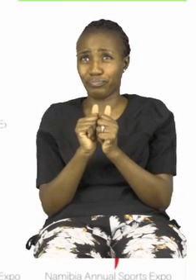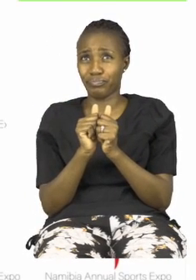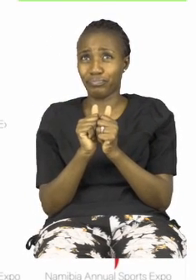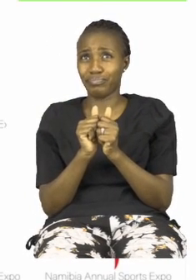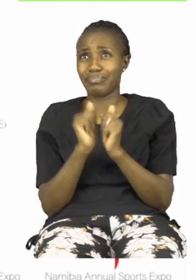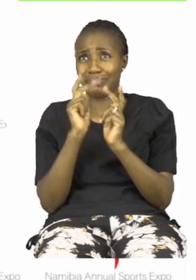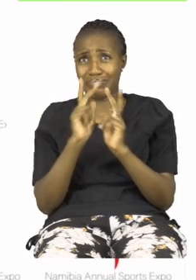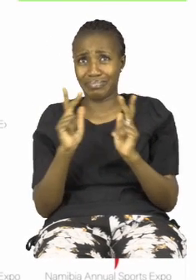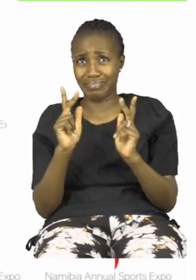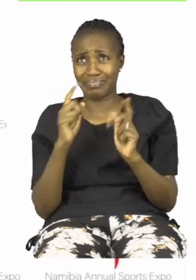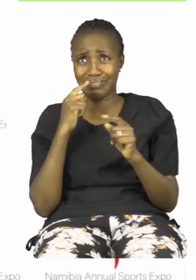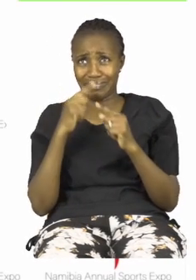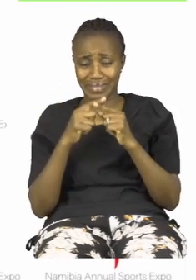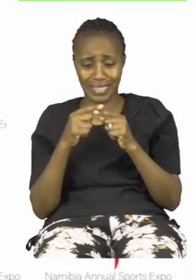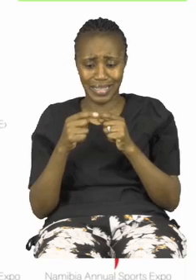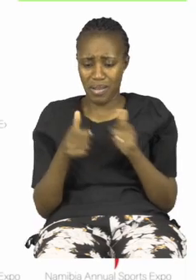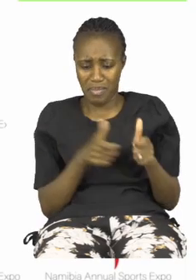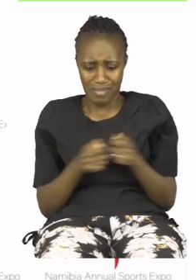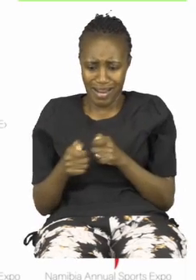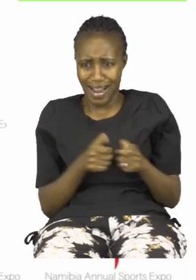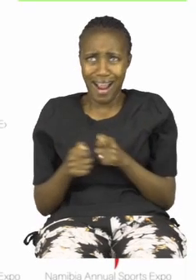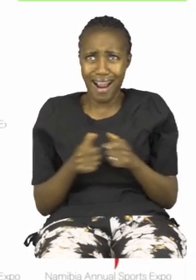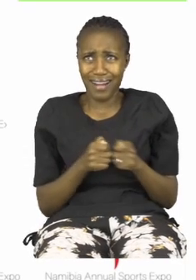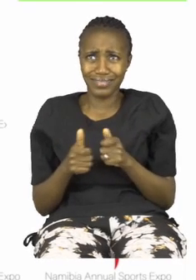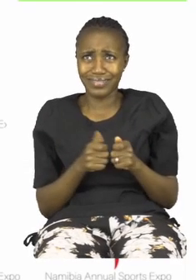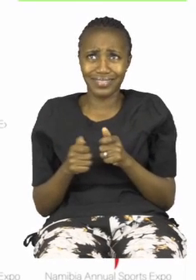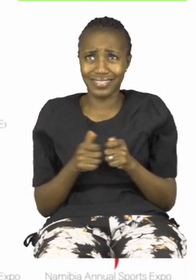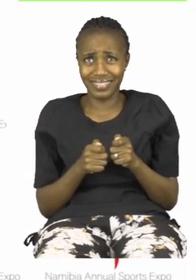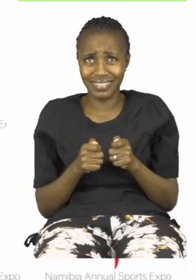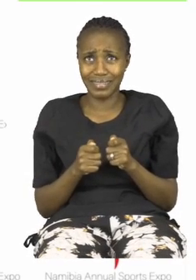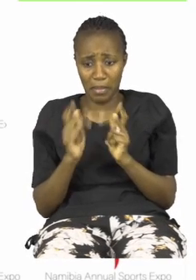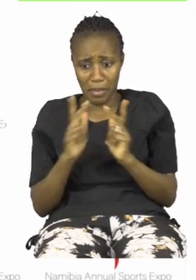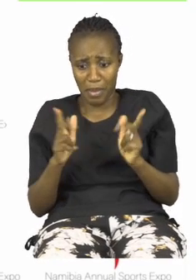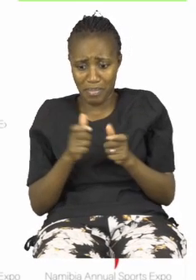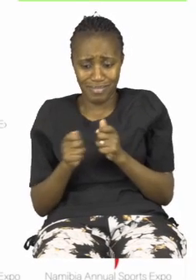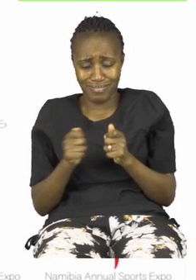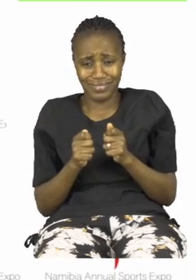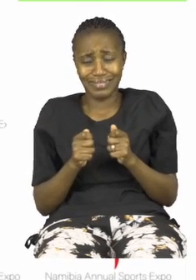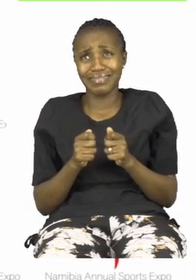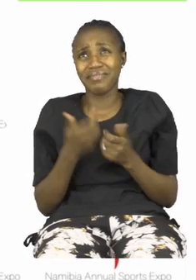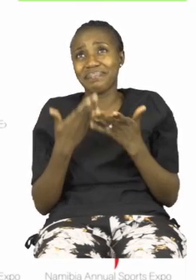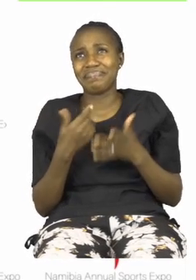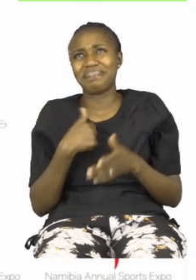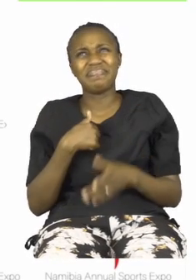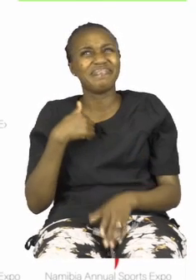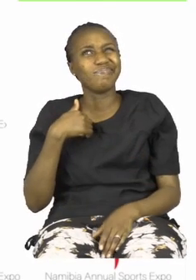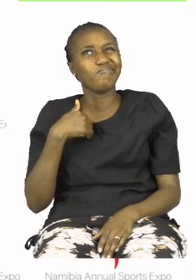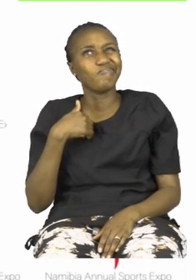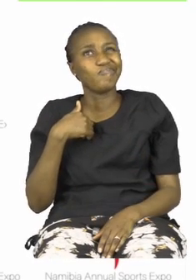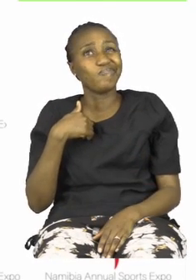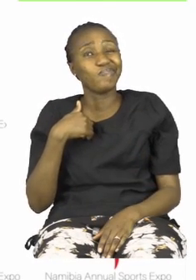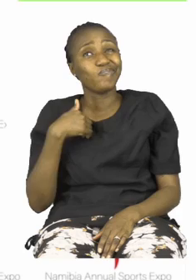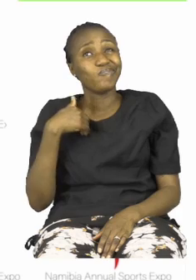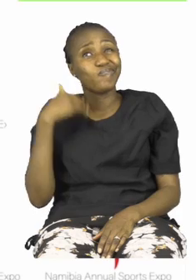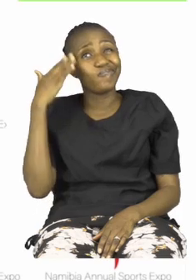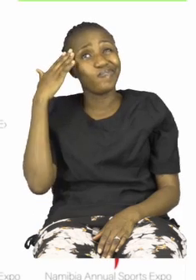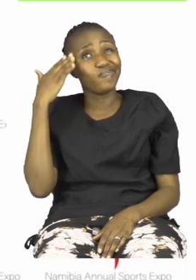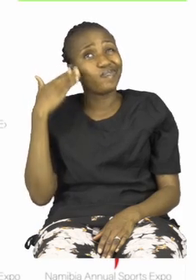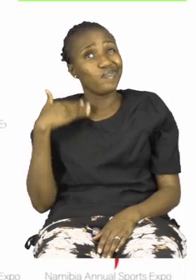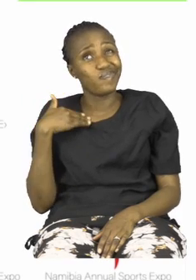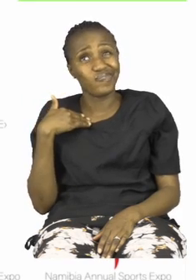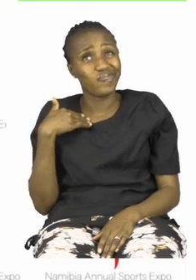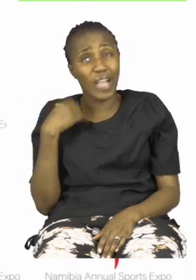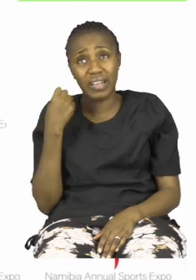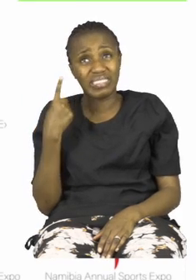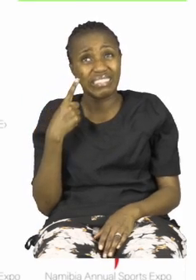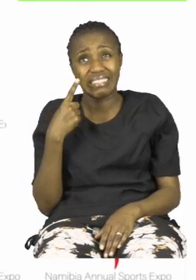gamers, is that what they're called, are athletes. And I don't know if I'm the only one who seemingly fails to understand what that